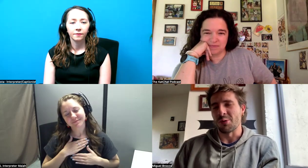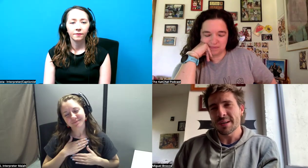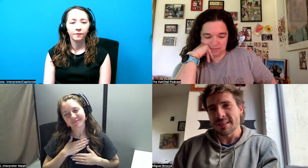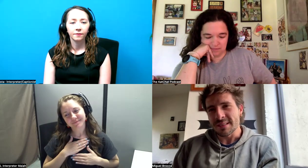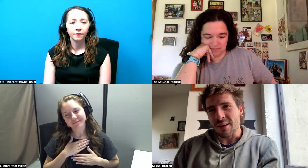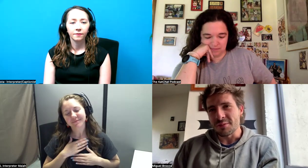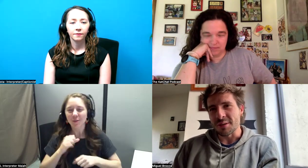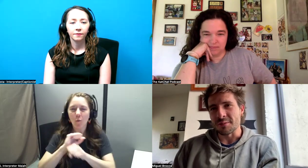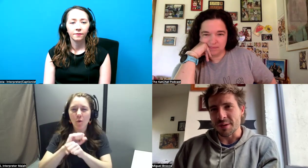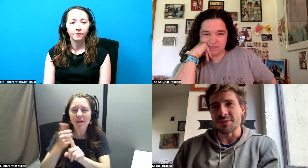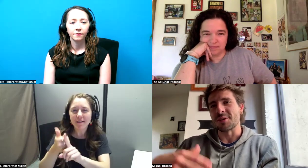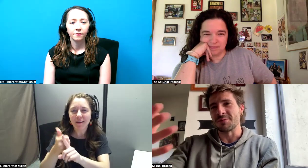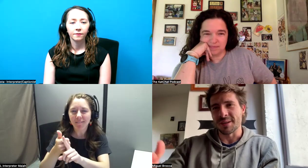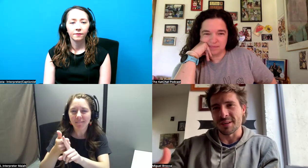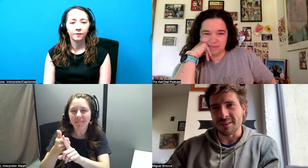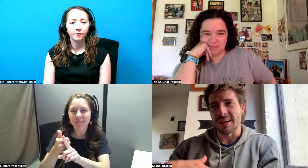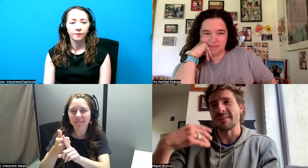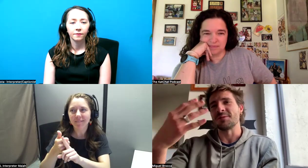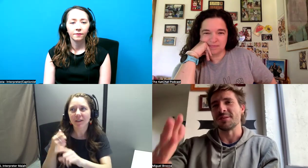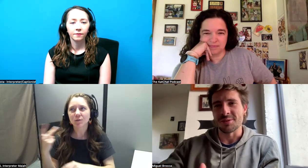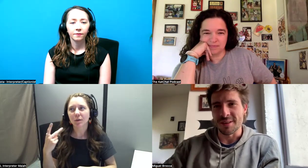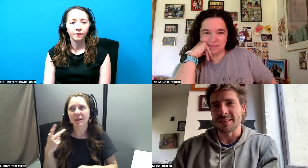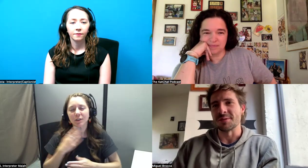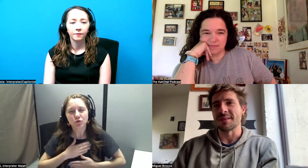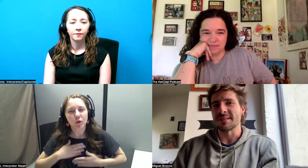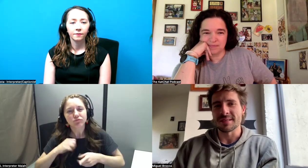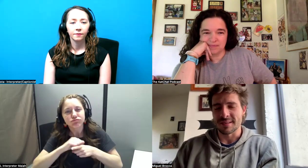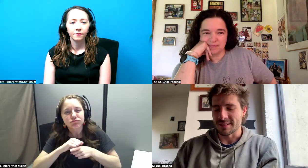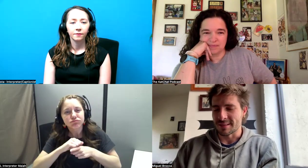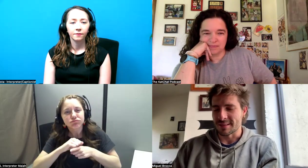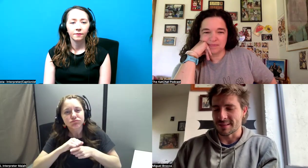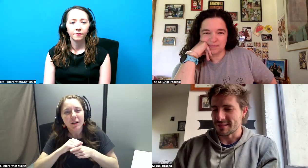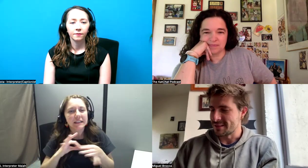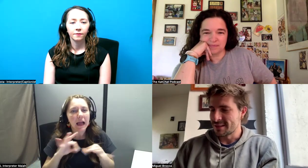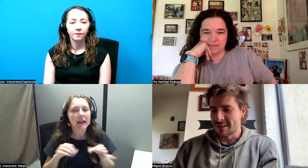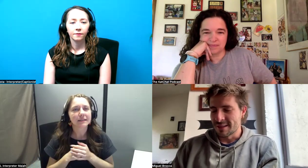the work in itself. You know, we enjoyed running the lines. We enjoyed like doing these